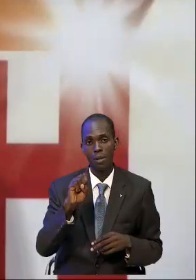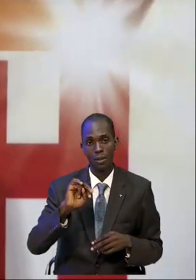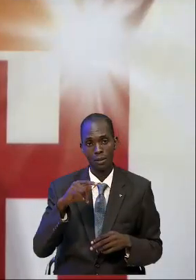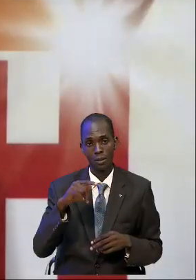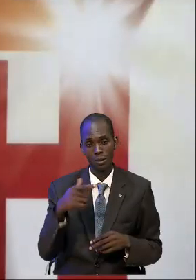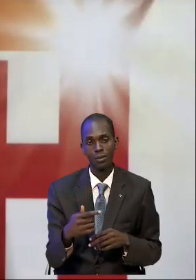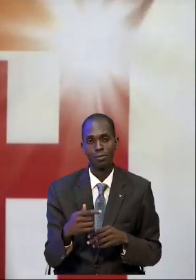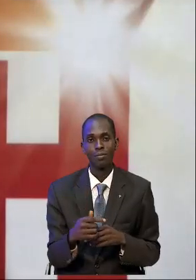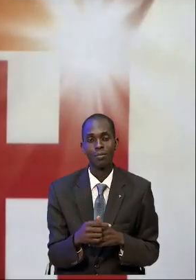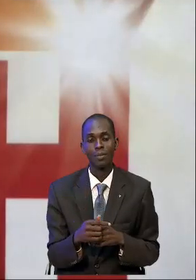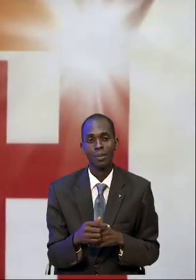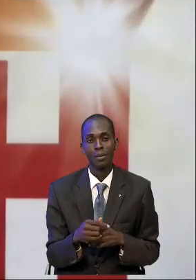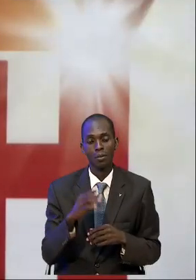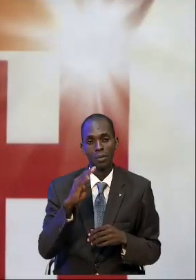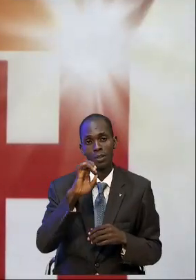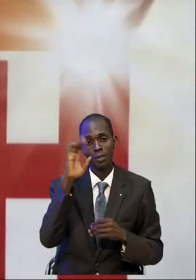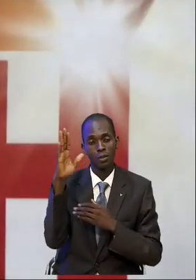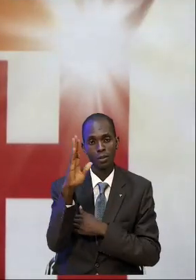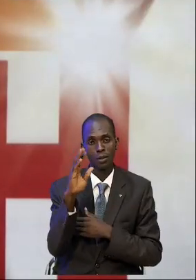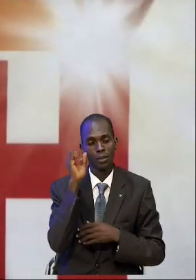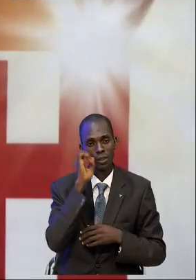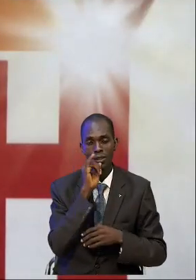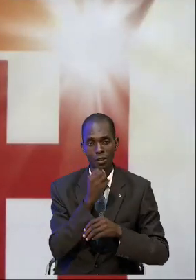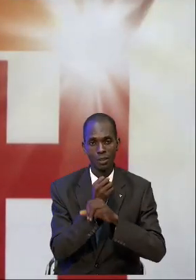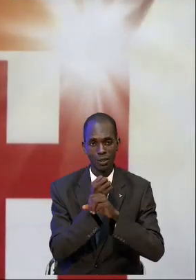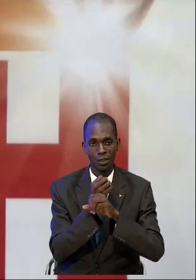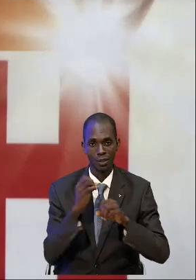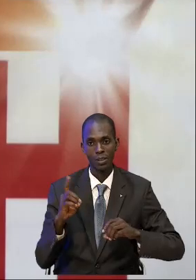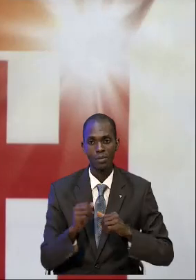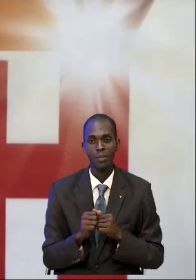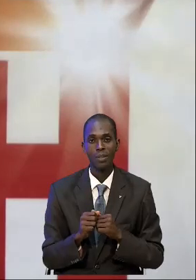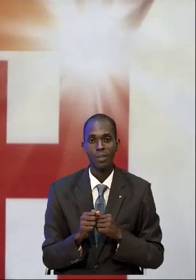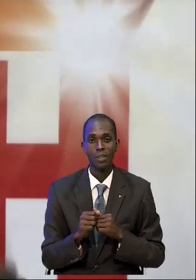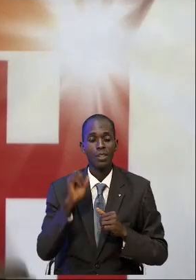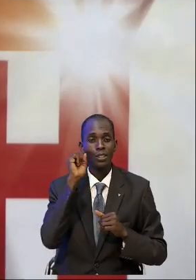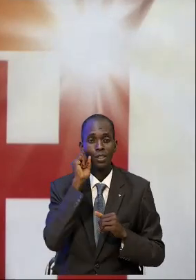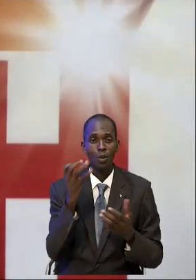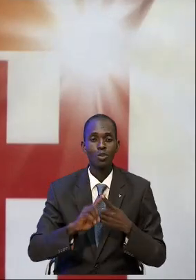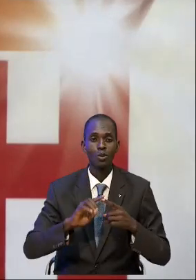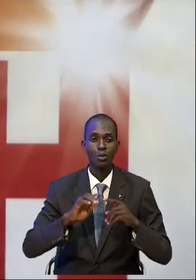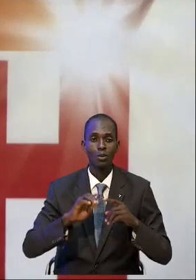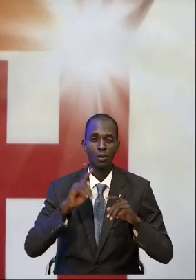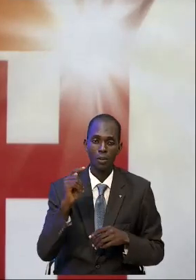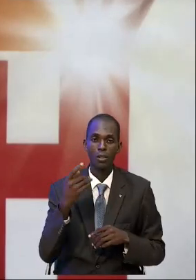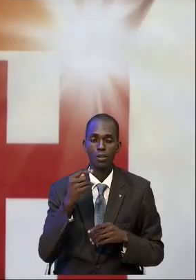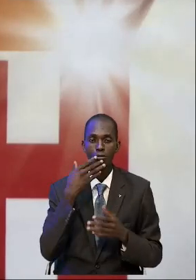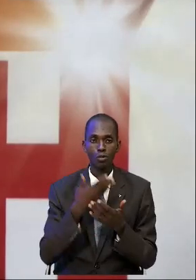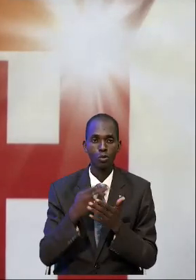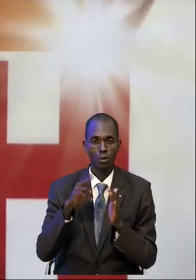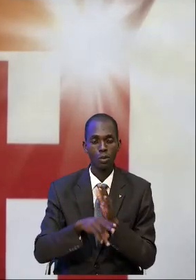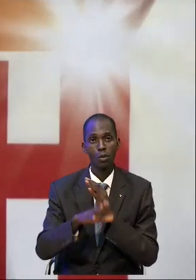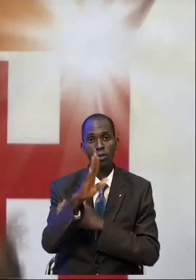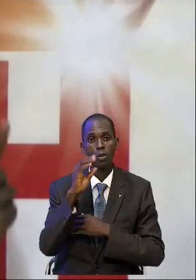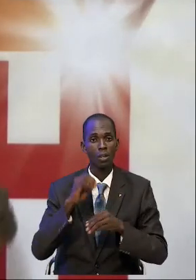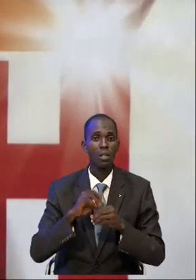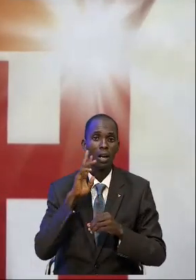Blessings John. By his grace, I'm saved. I'm from one group of district. I